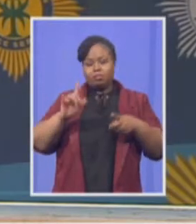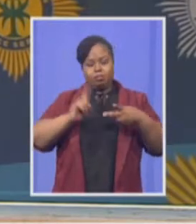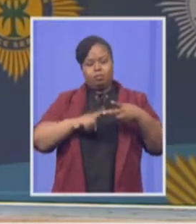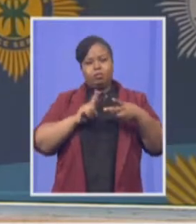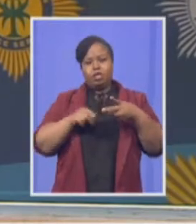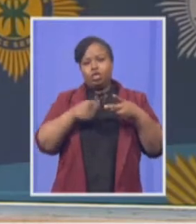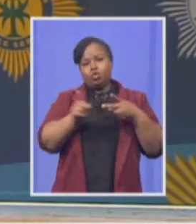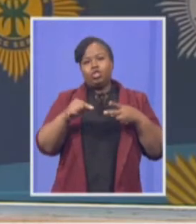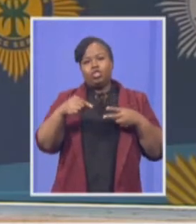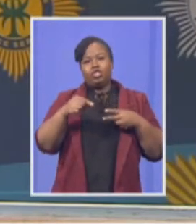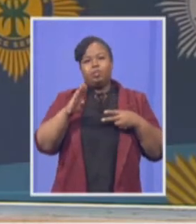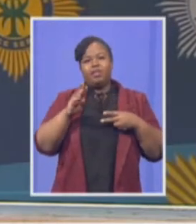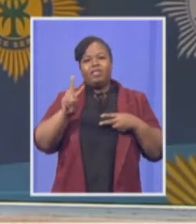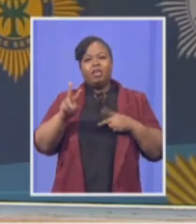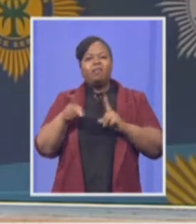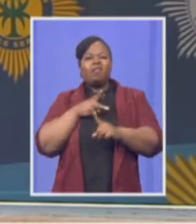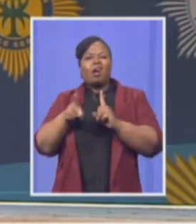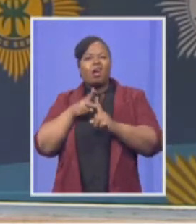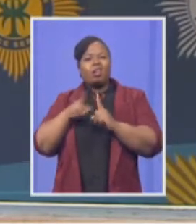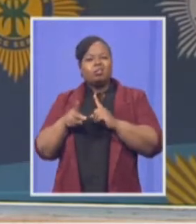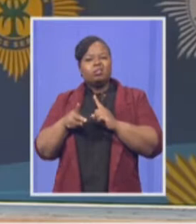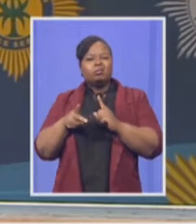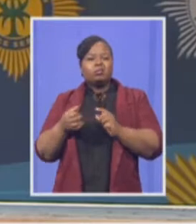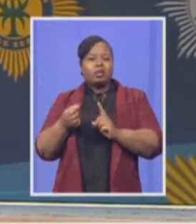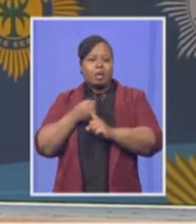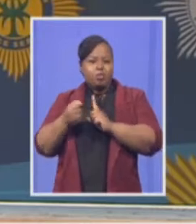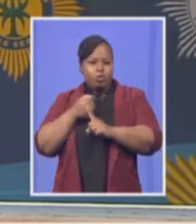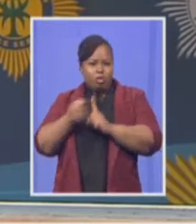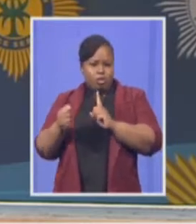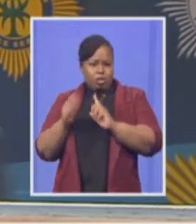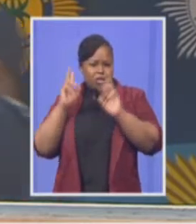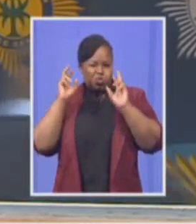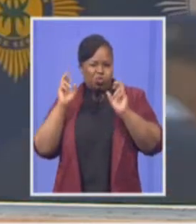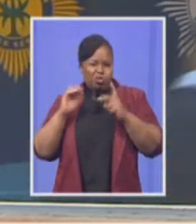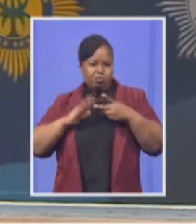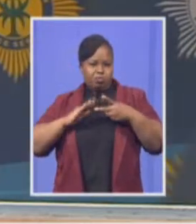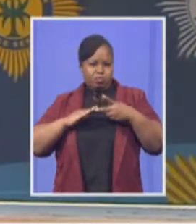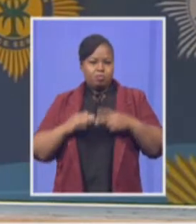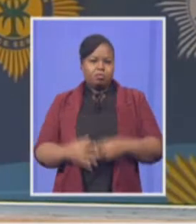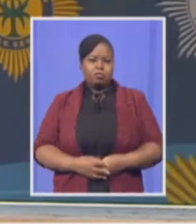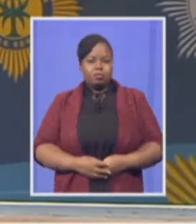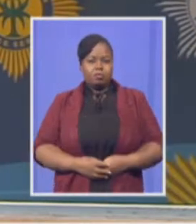le di GBV related matters. Ya lebo.